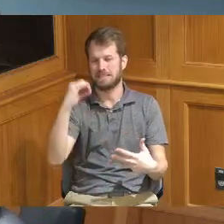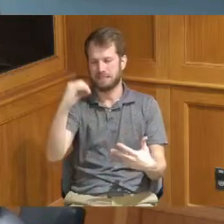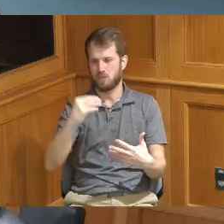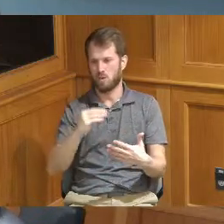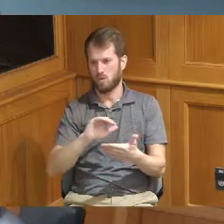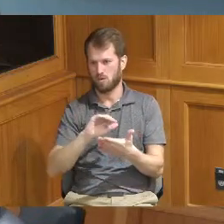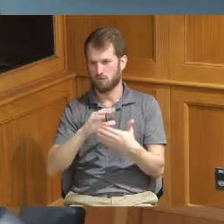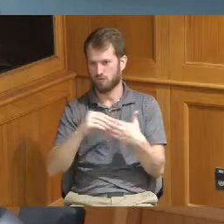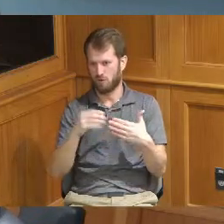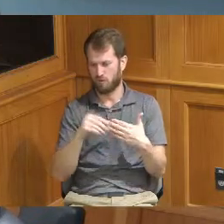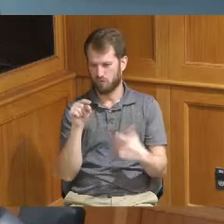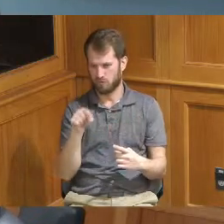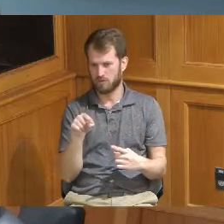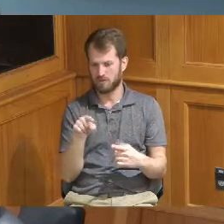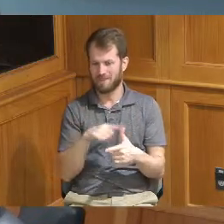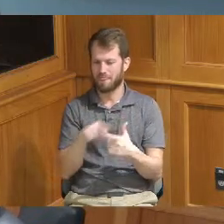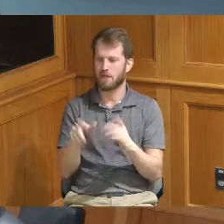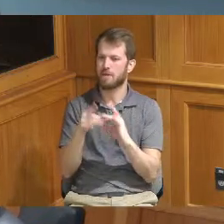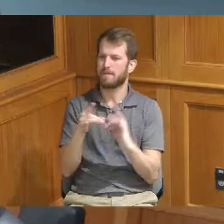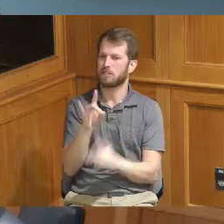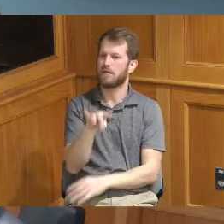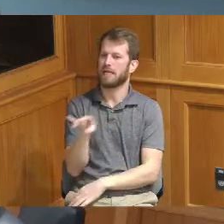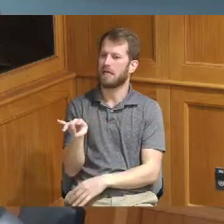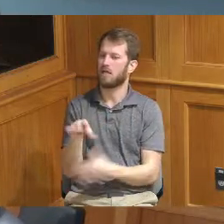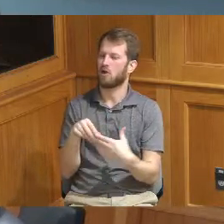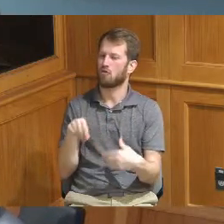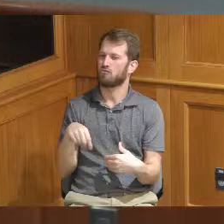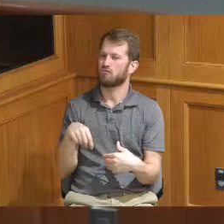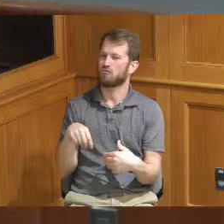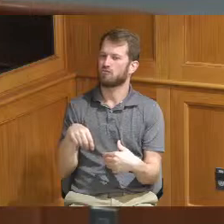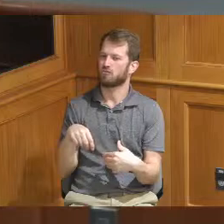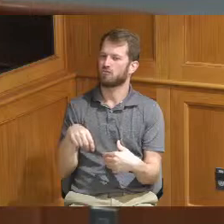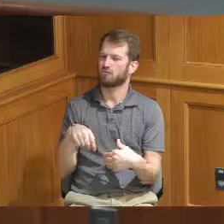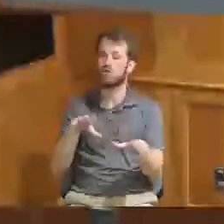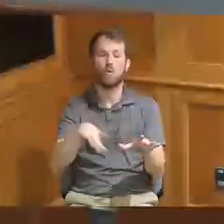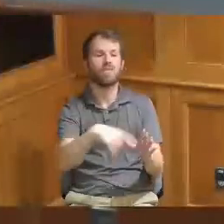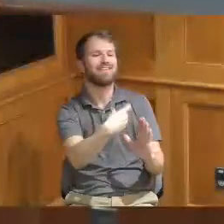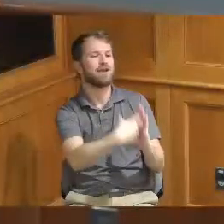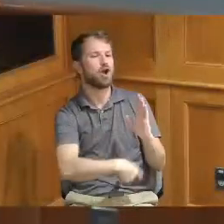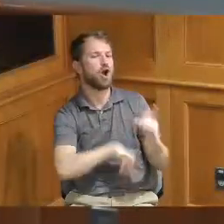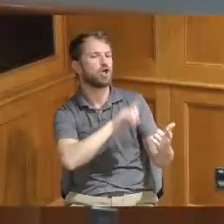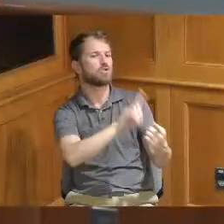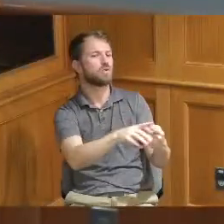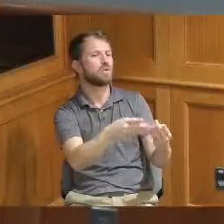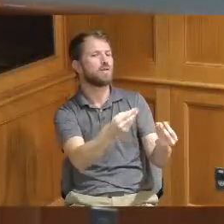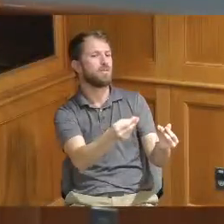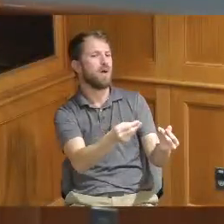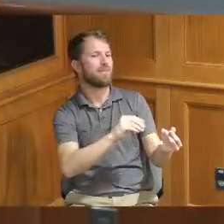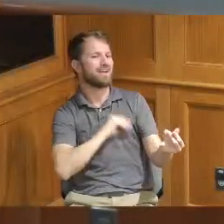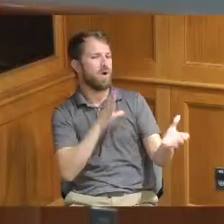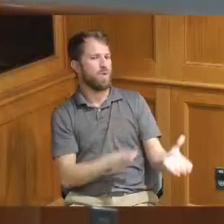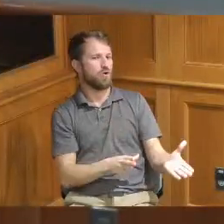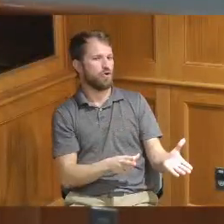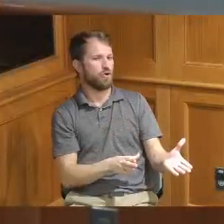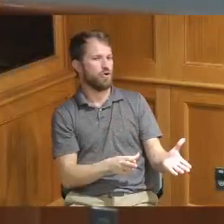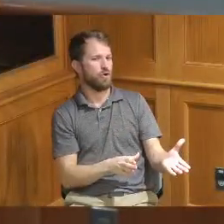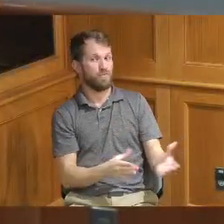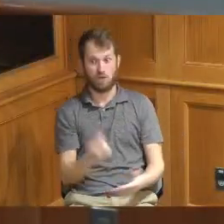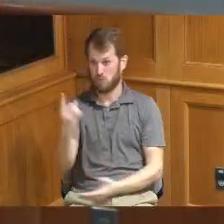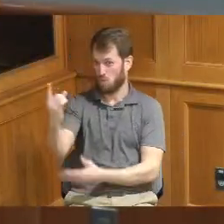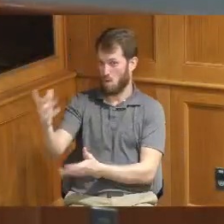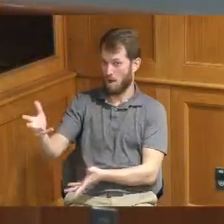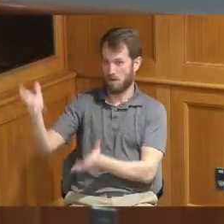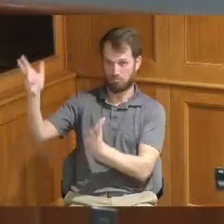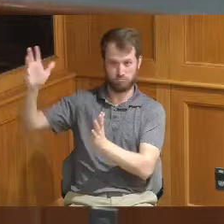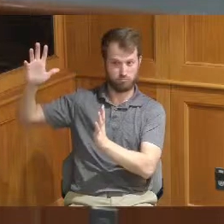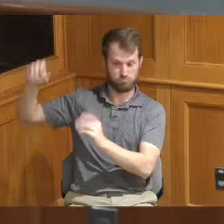on here. And then you mentioned $88. That's the cost to the property owner. Property owner. And there's only one outstanding, is